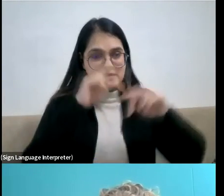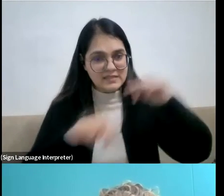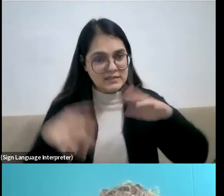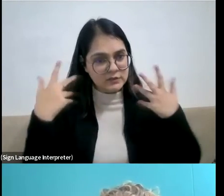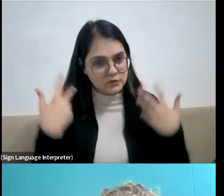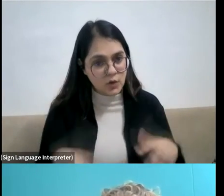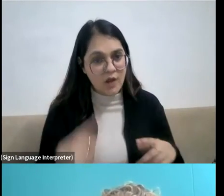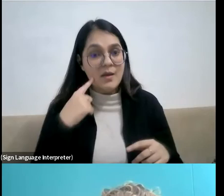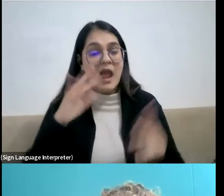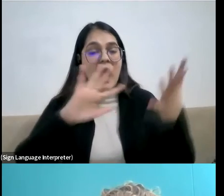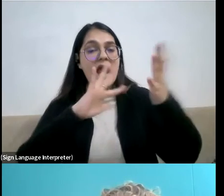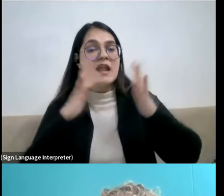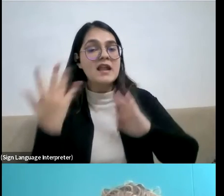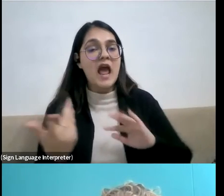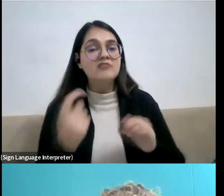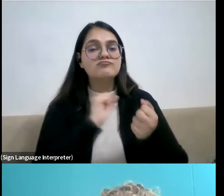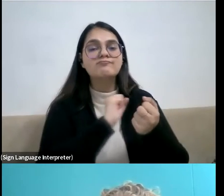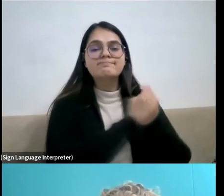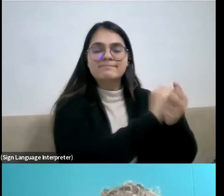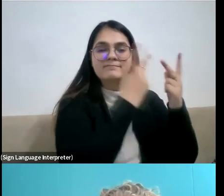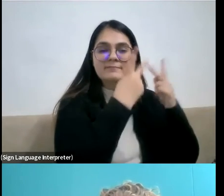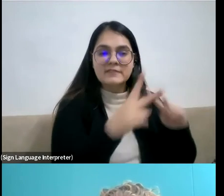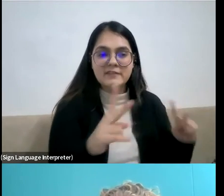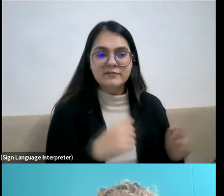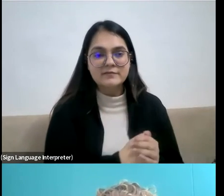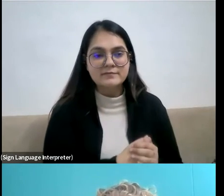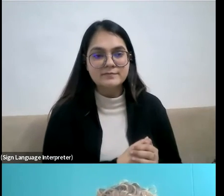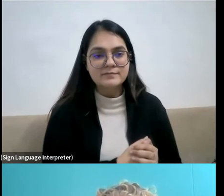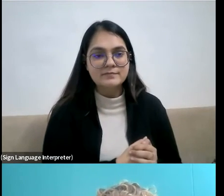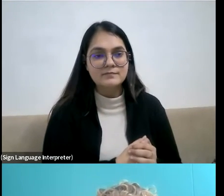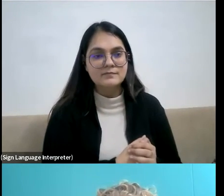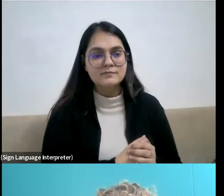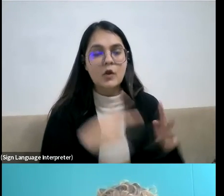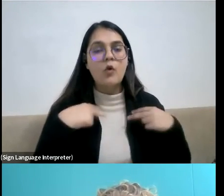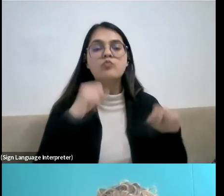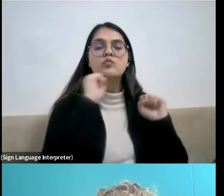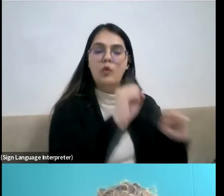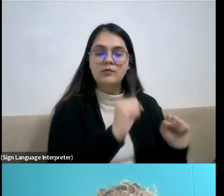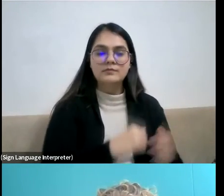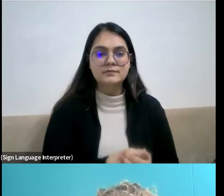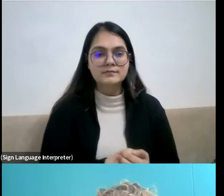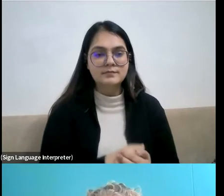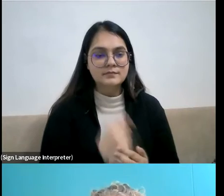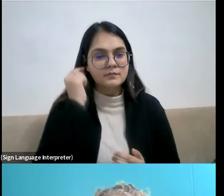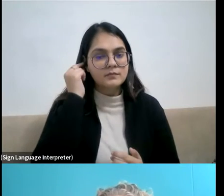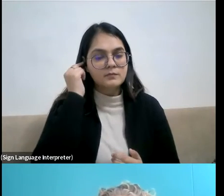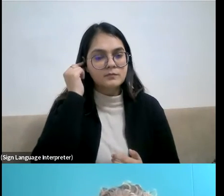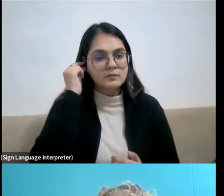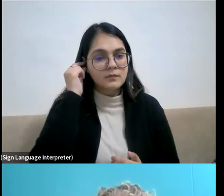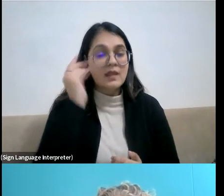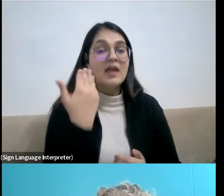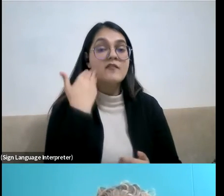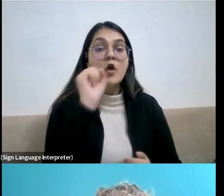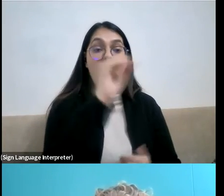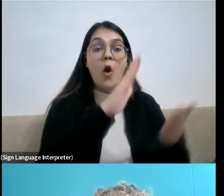the International Criminal Court, of the trial chamber of the International Criminal Court. She pursued her master's in